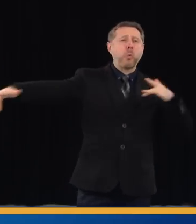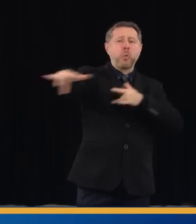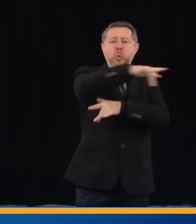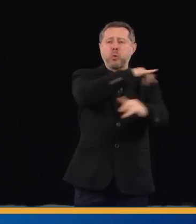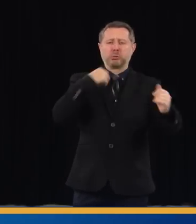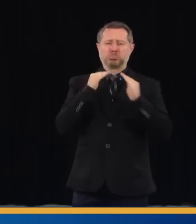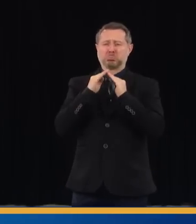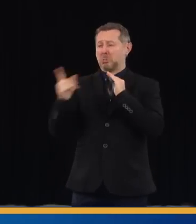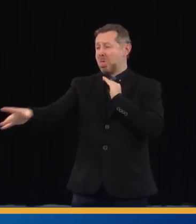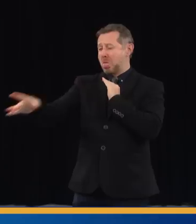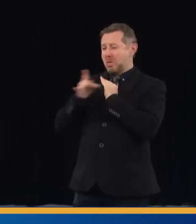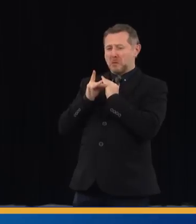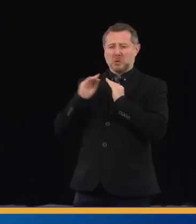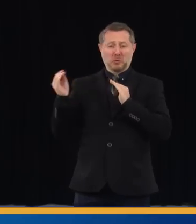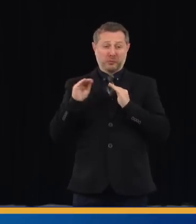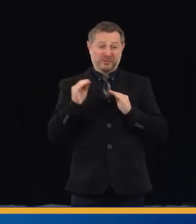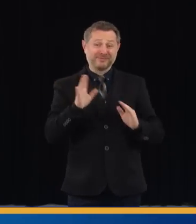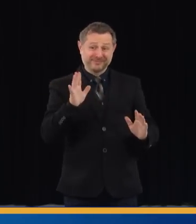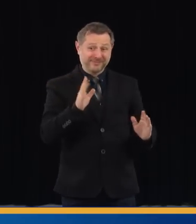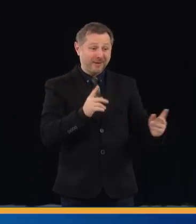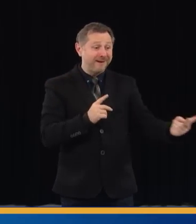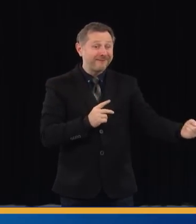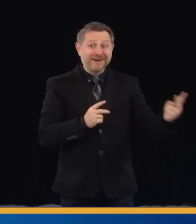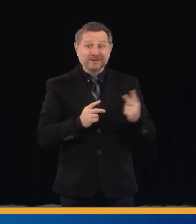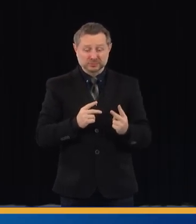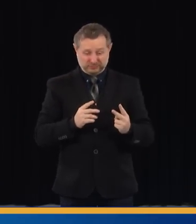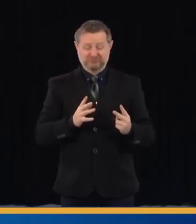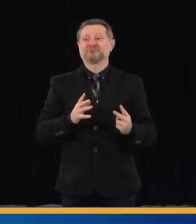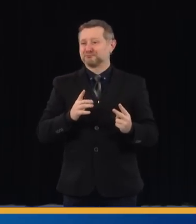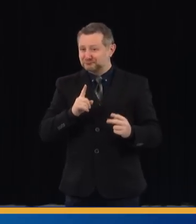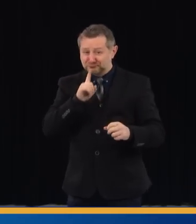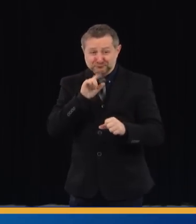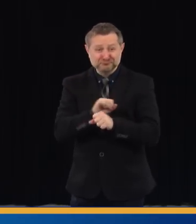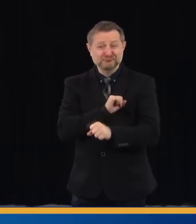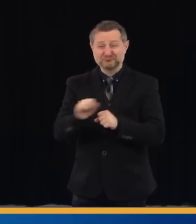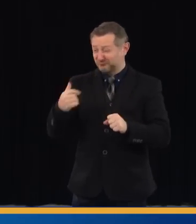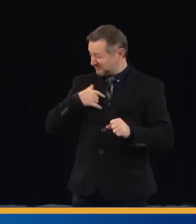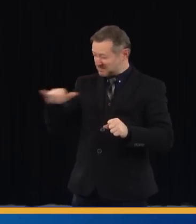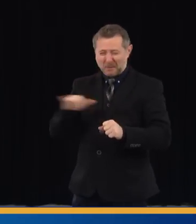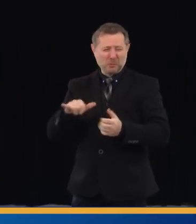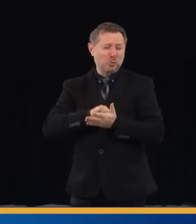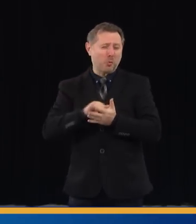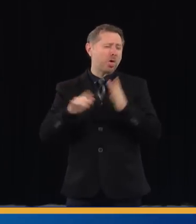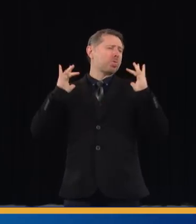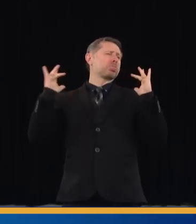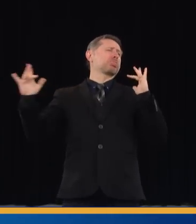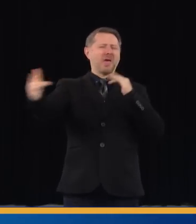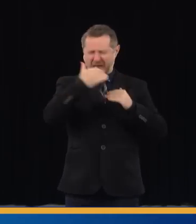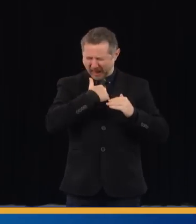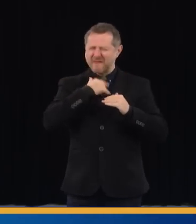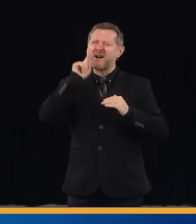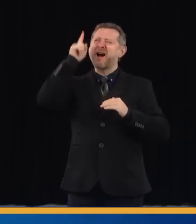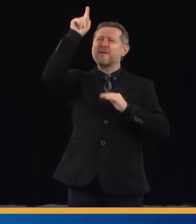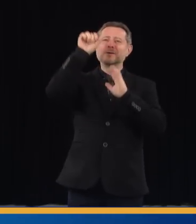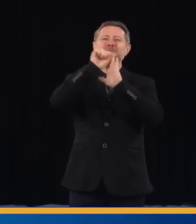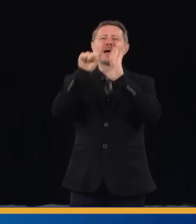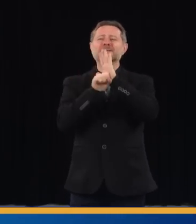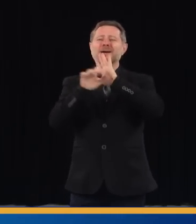rural areas. We have rural areas, and just the way it's gone through rural New York, it will go